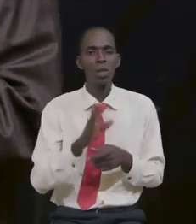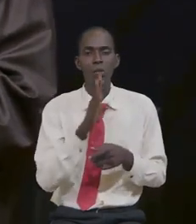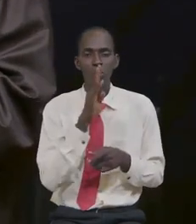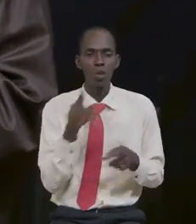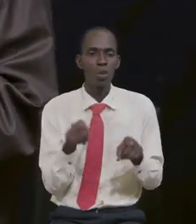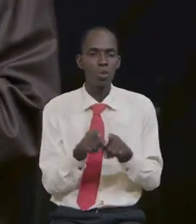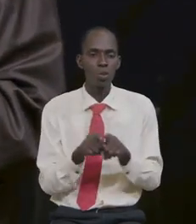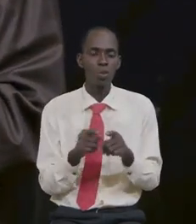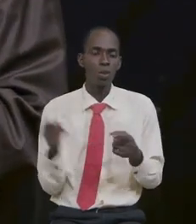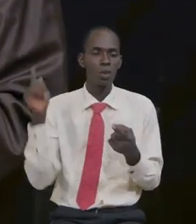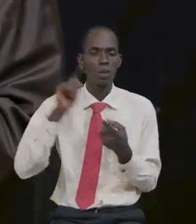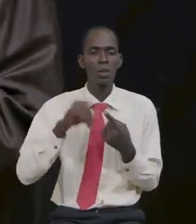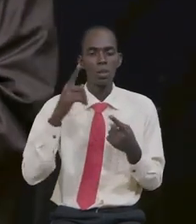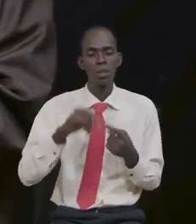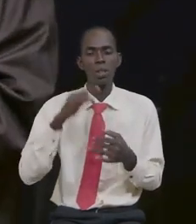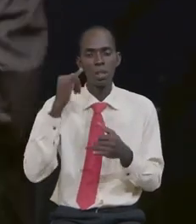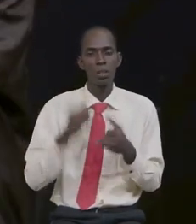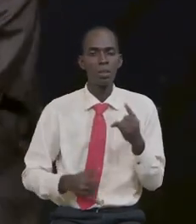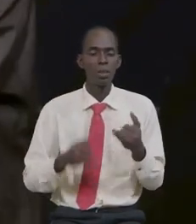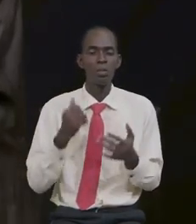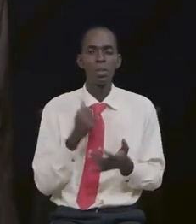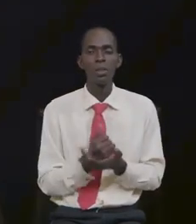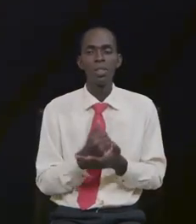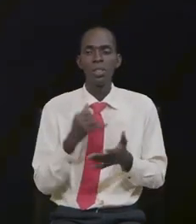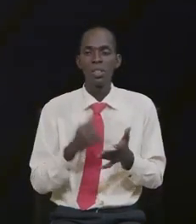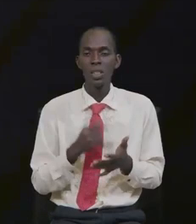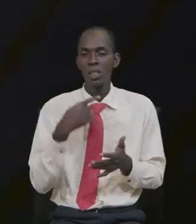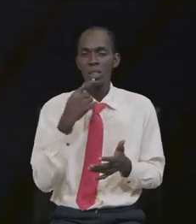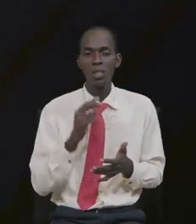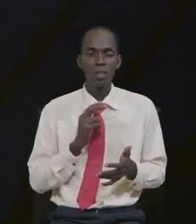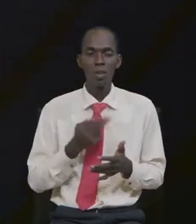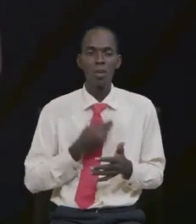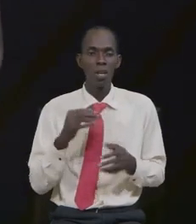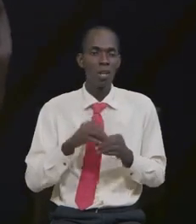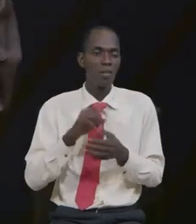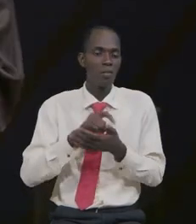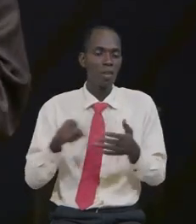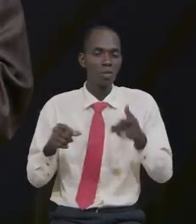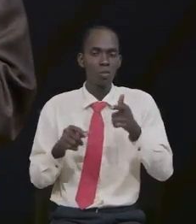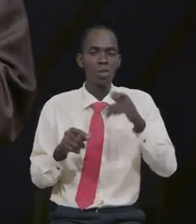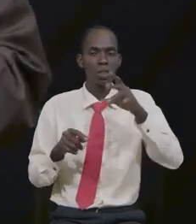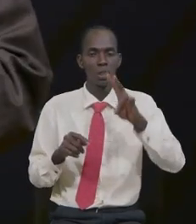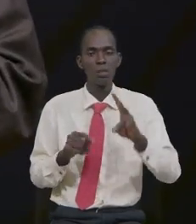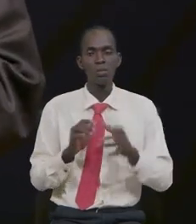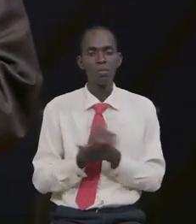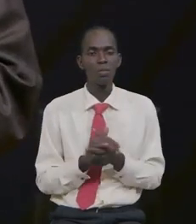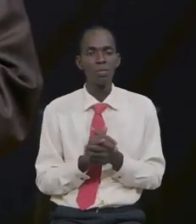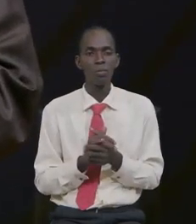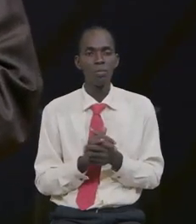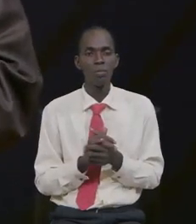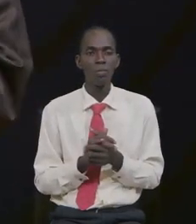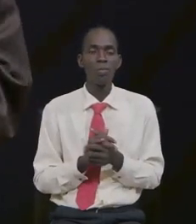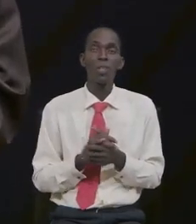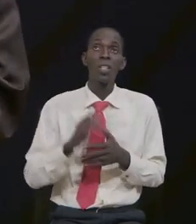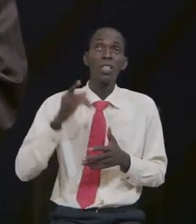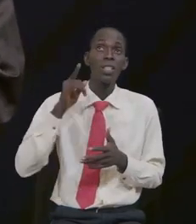be unto the end. It tells us in verse 27, in verse 27, he